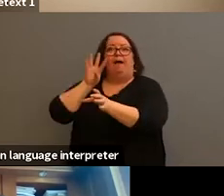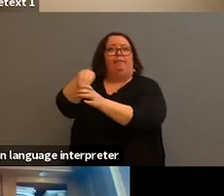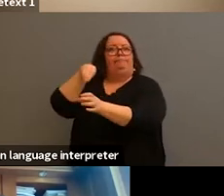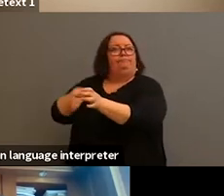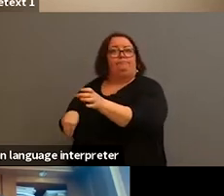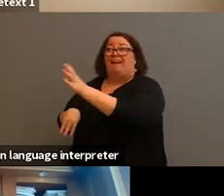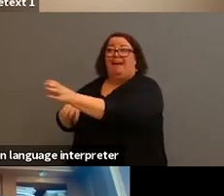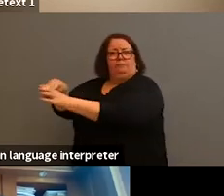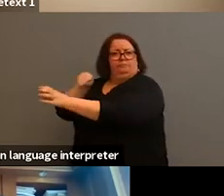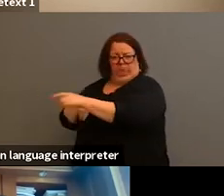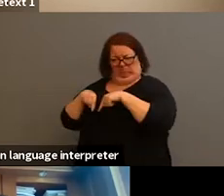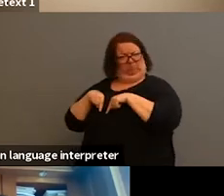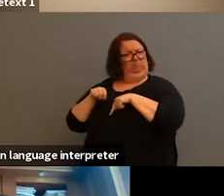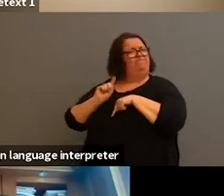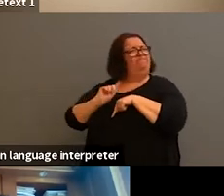a whole.